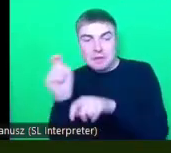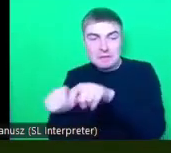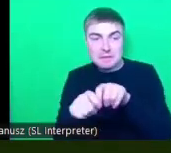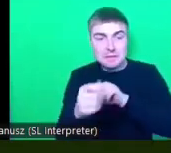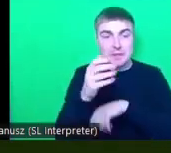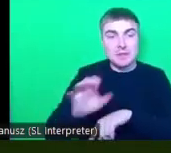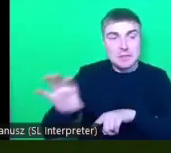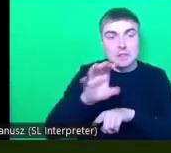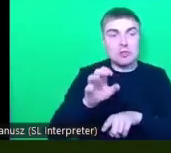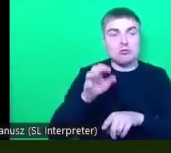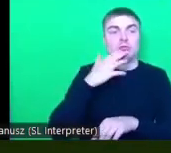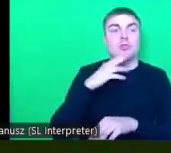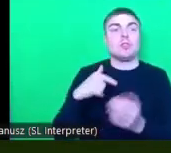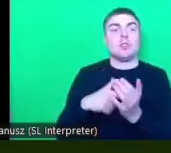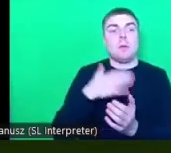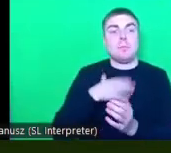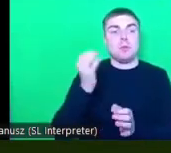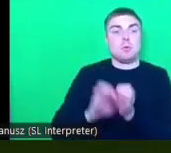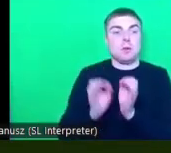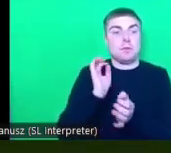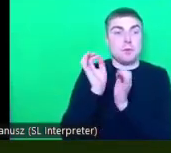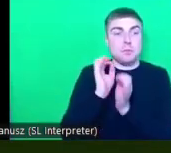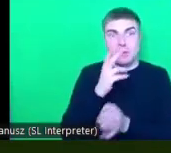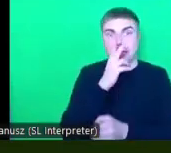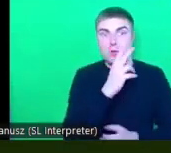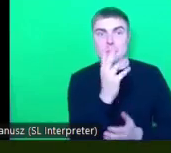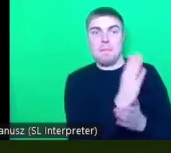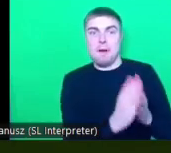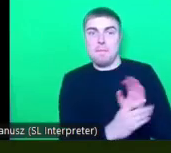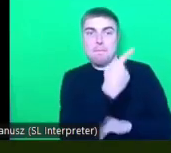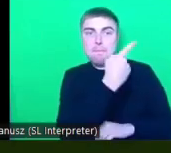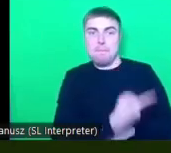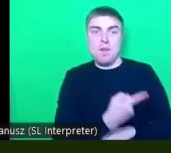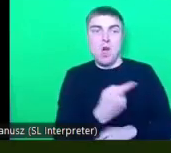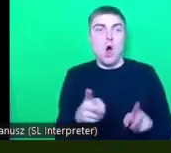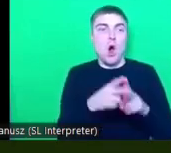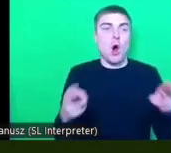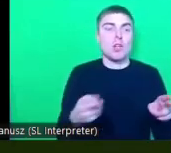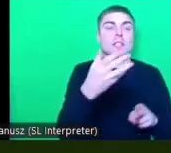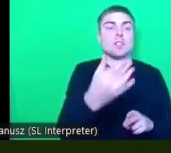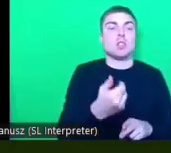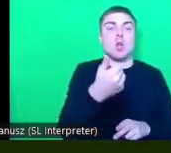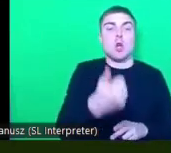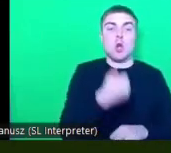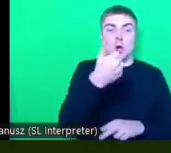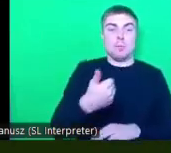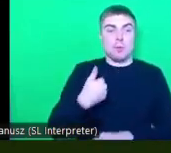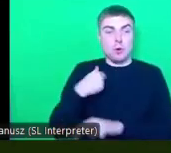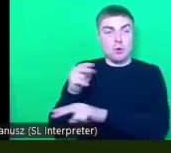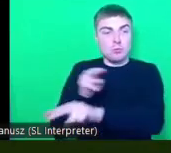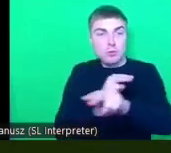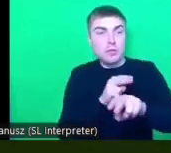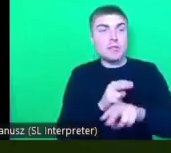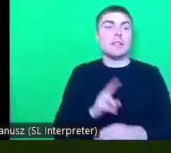harvest looks like spatially. So here in those blue areas, we have had a reduction in